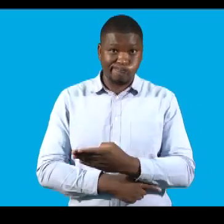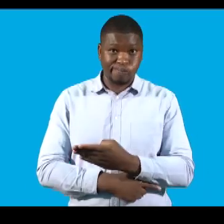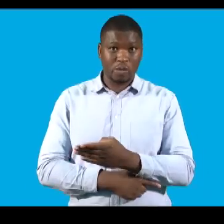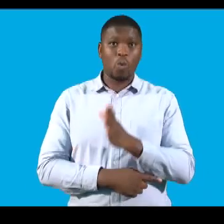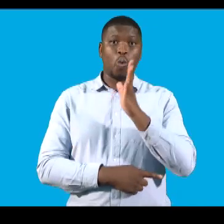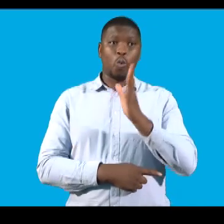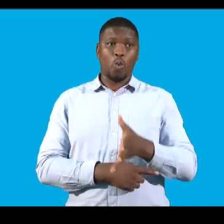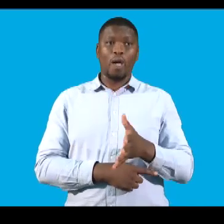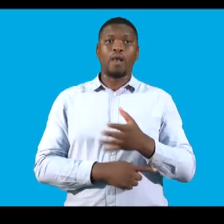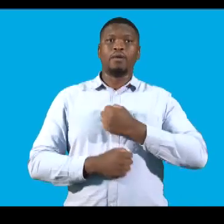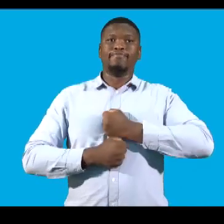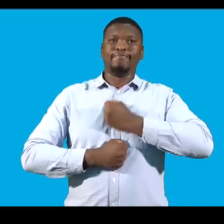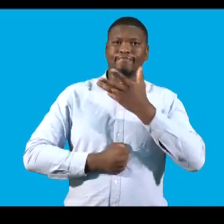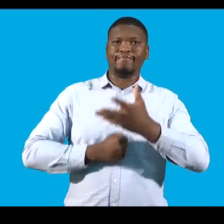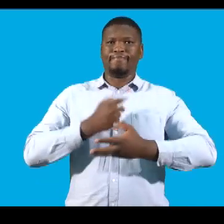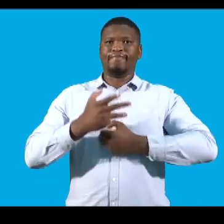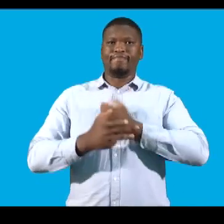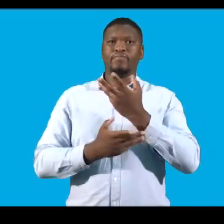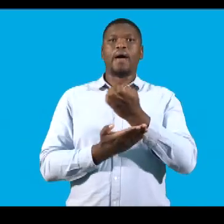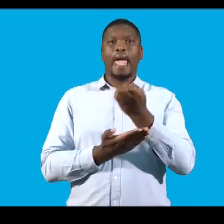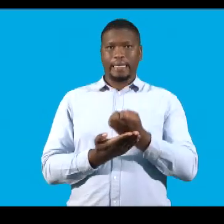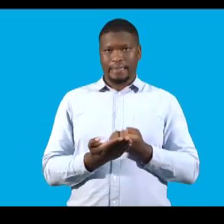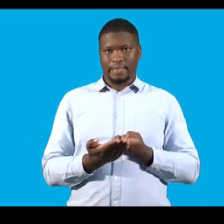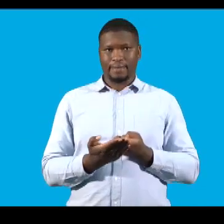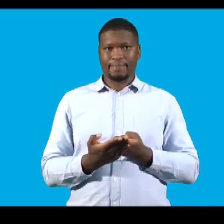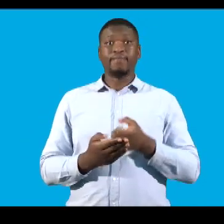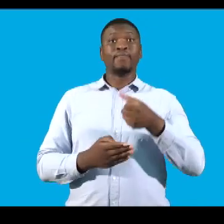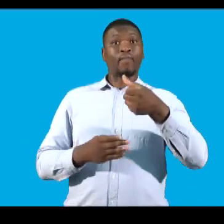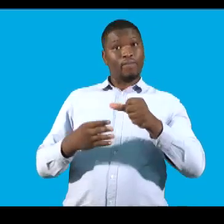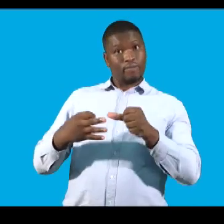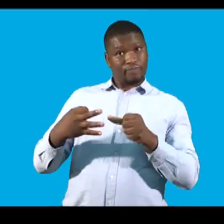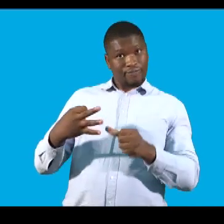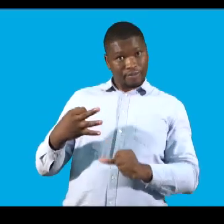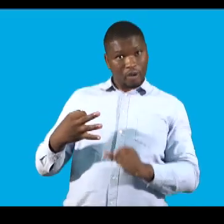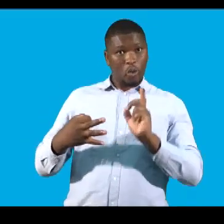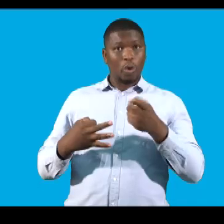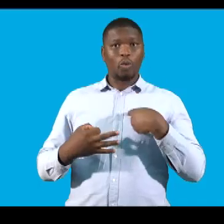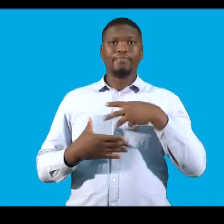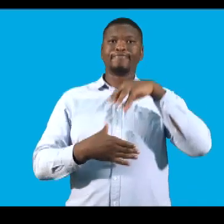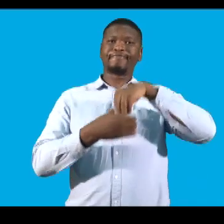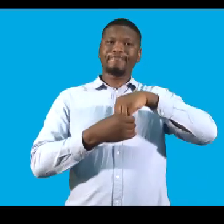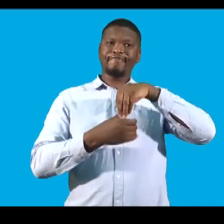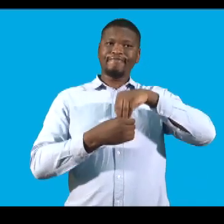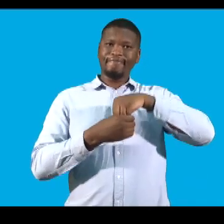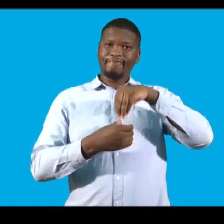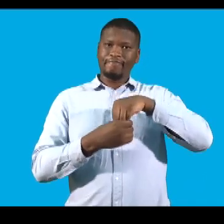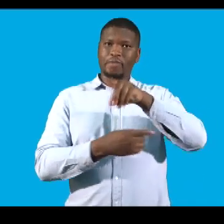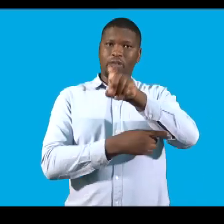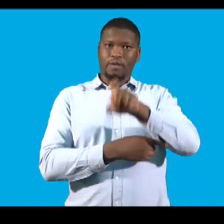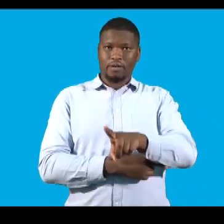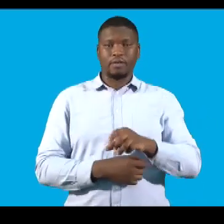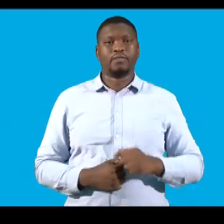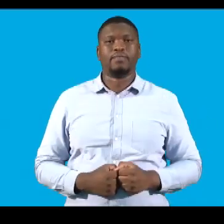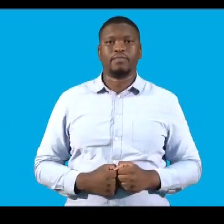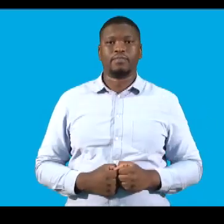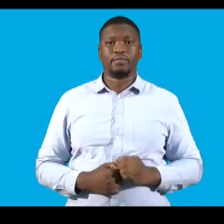section will be the poetry essay question. The other 3 seen poems will be the contextual.